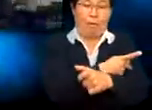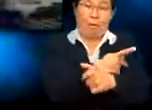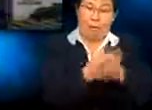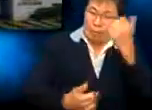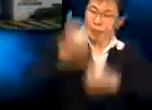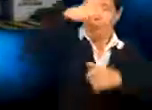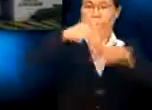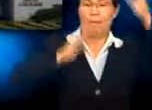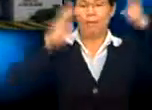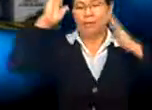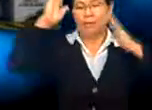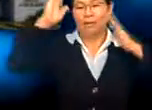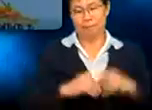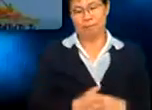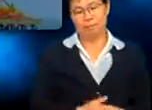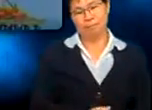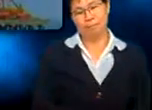Malaysia.